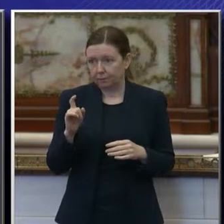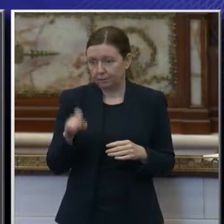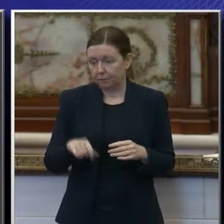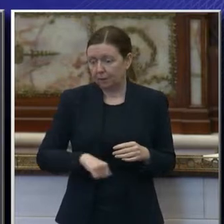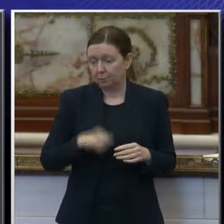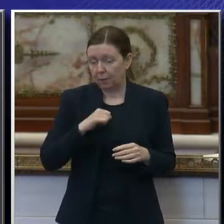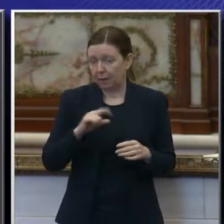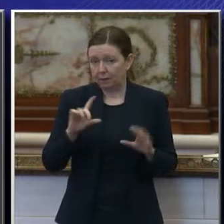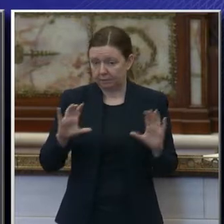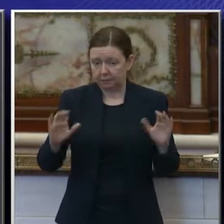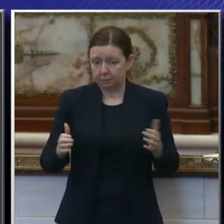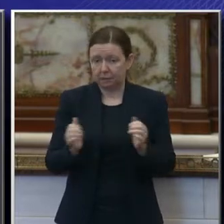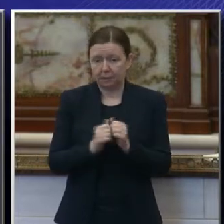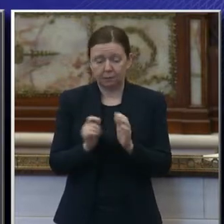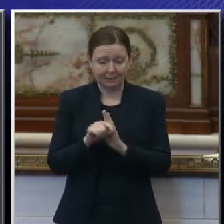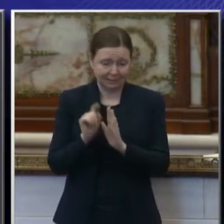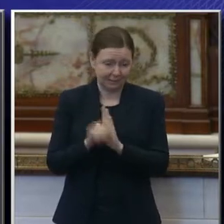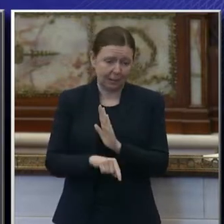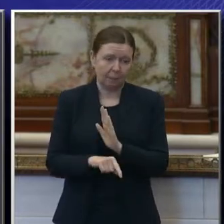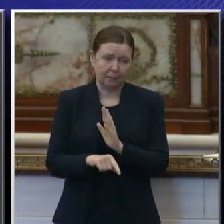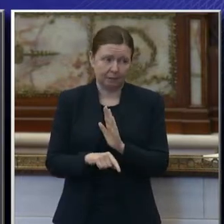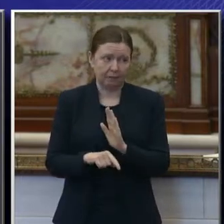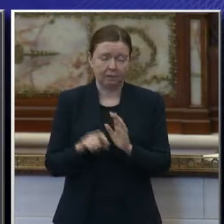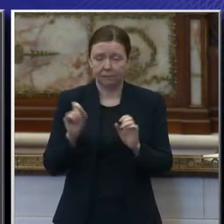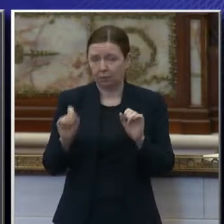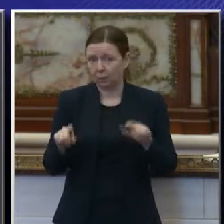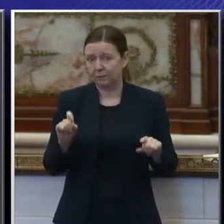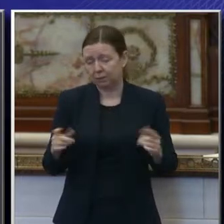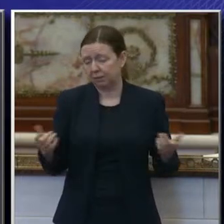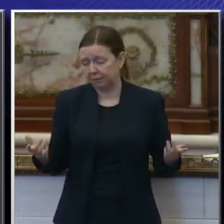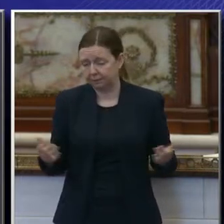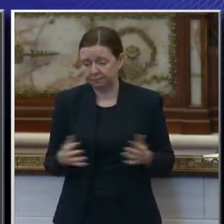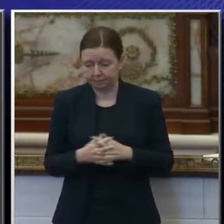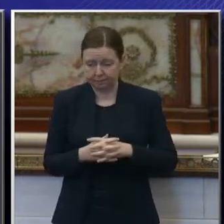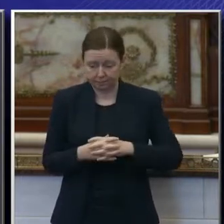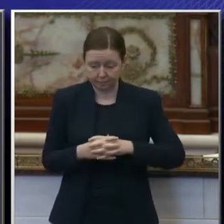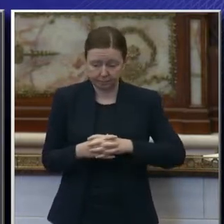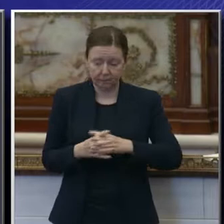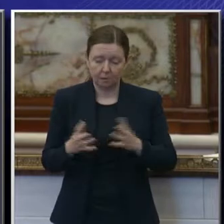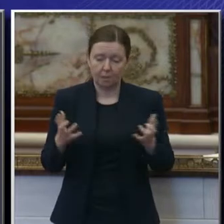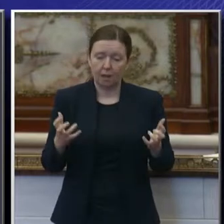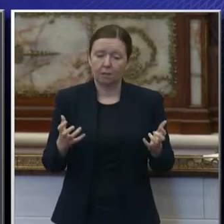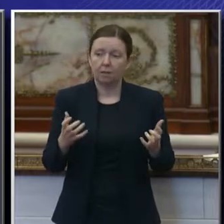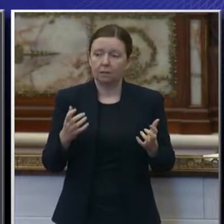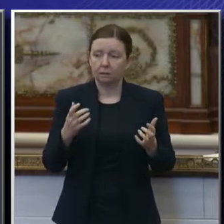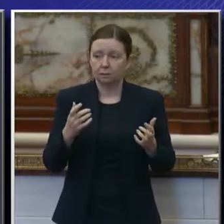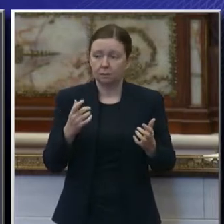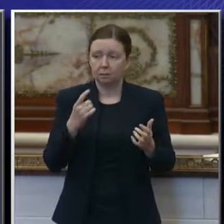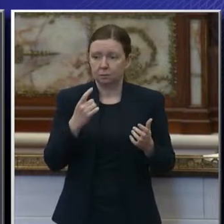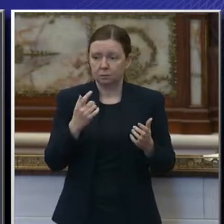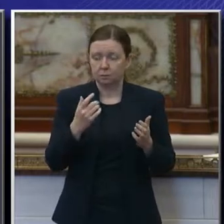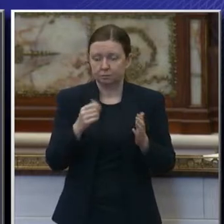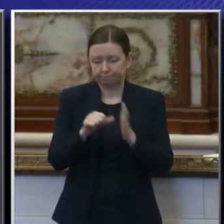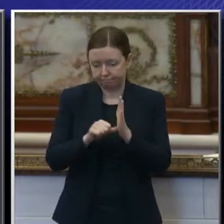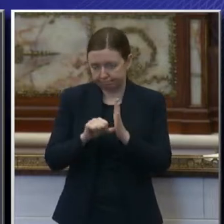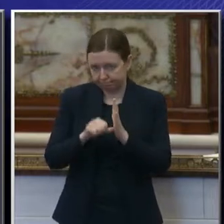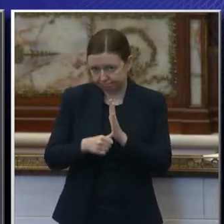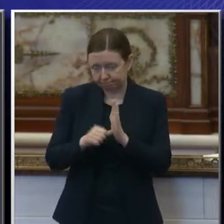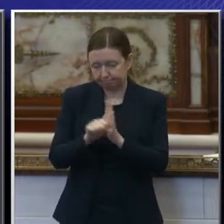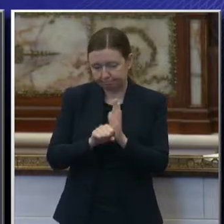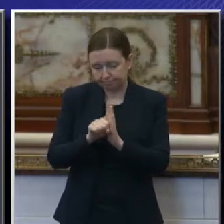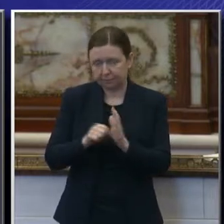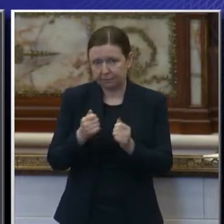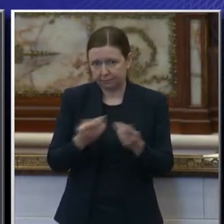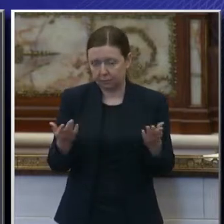this body with the depth of the questioning. And I want to echo a couple and just